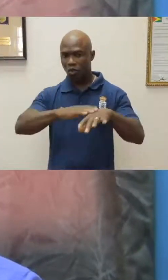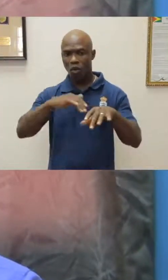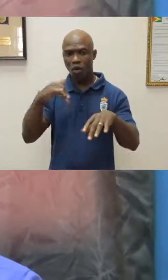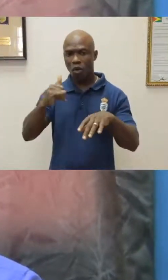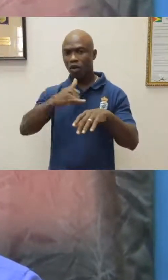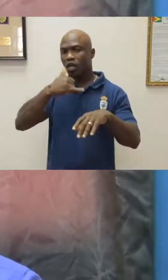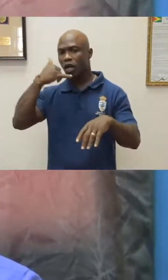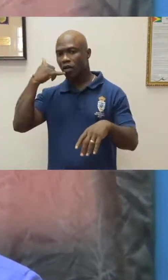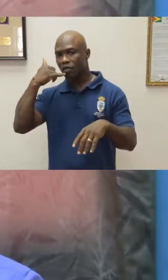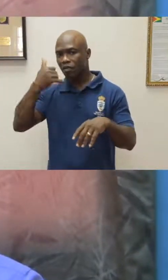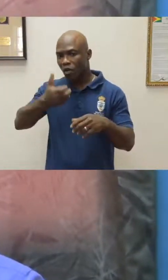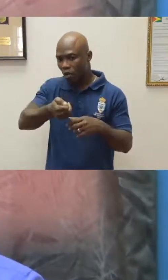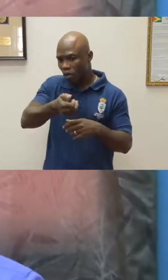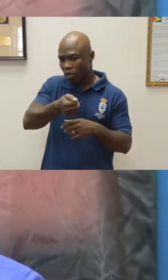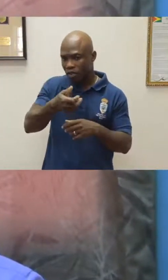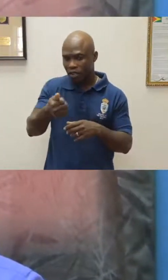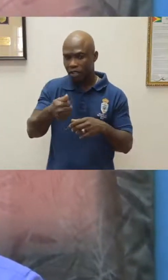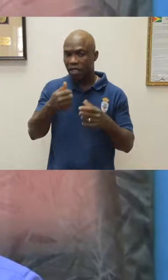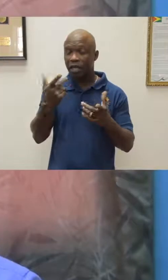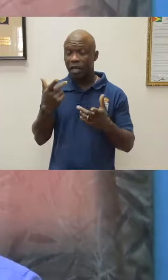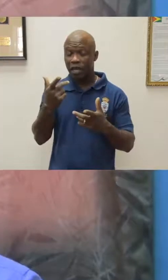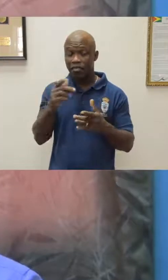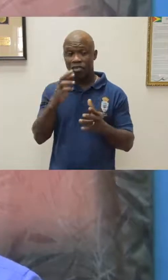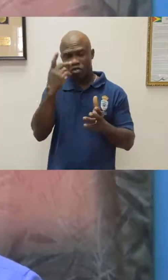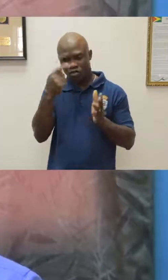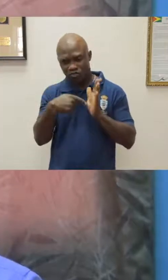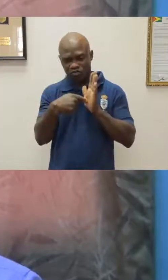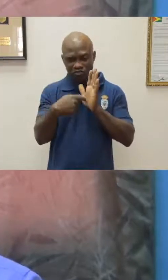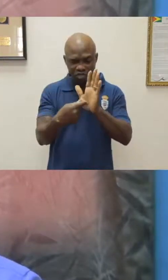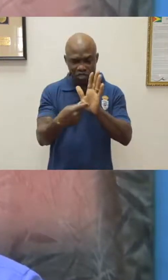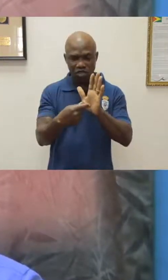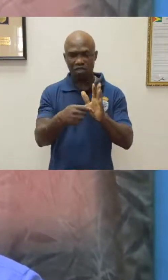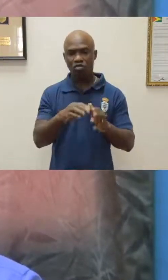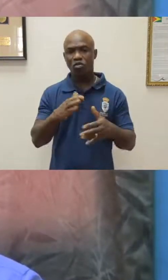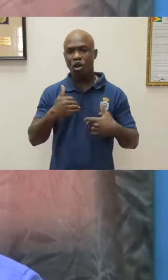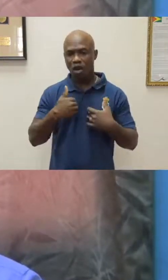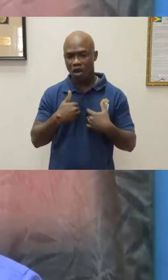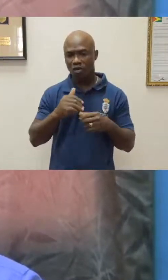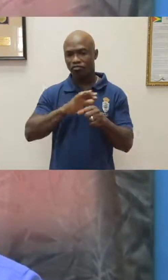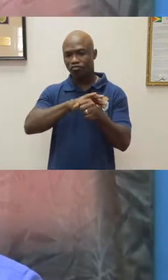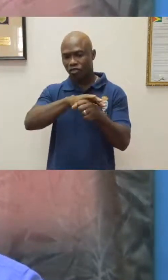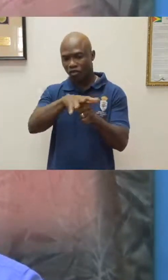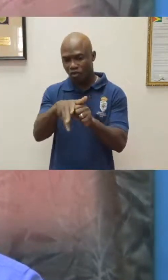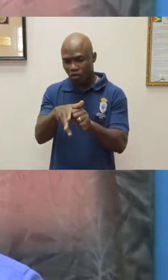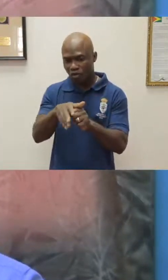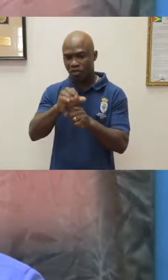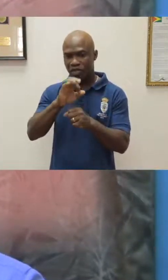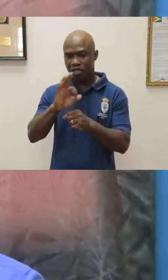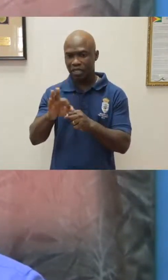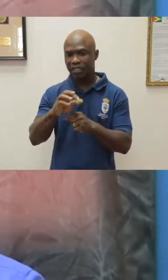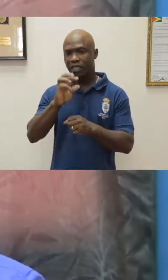have been exposed to COVID-19. These numbers are 624-2000,